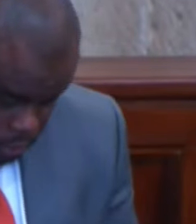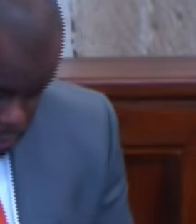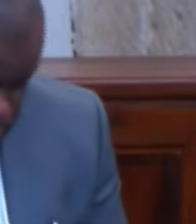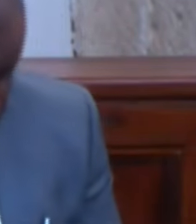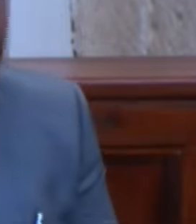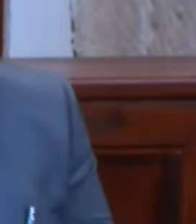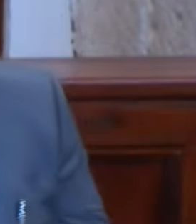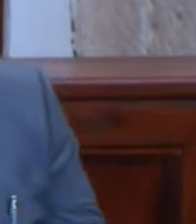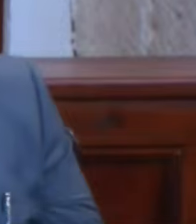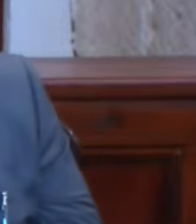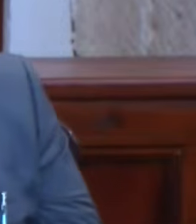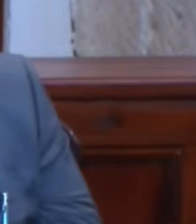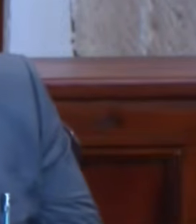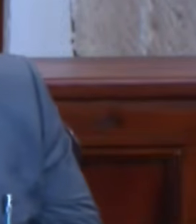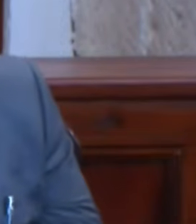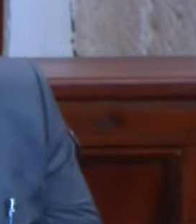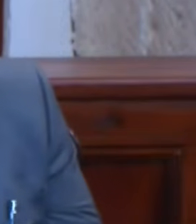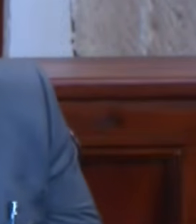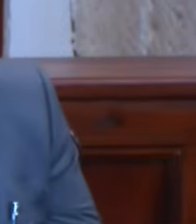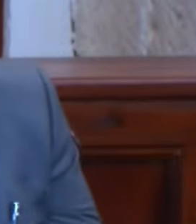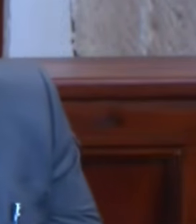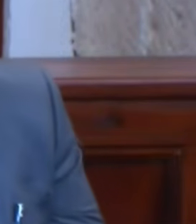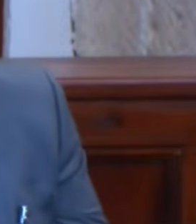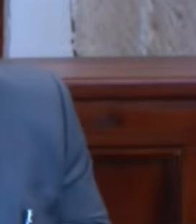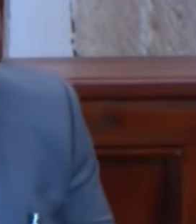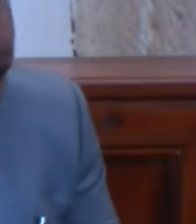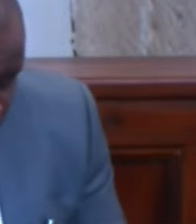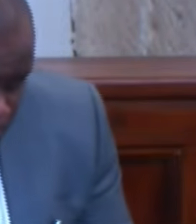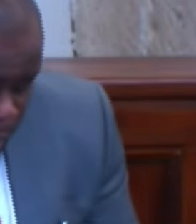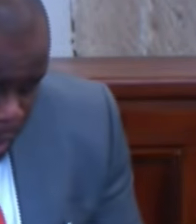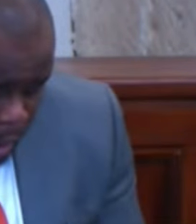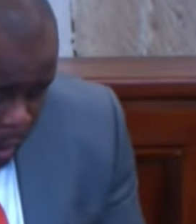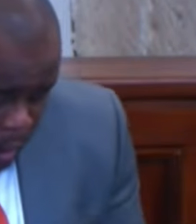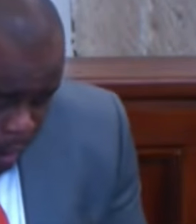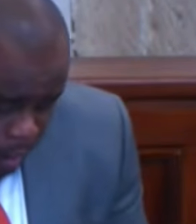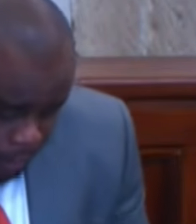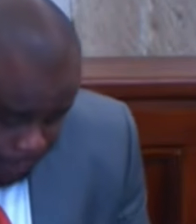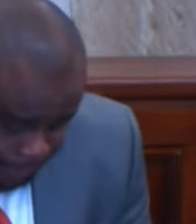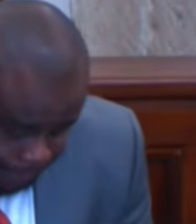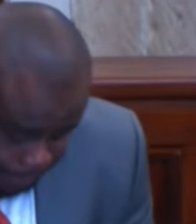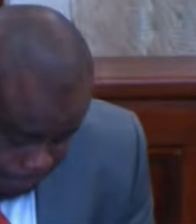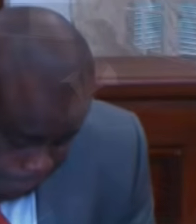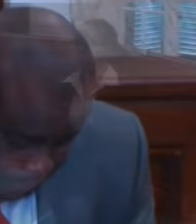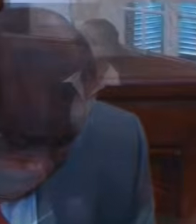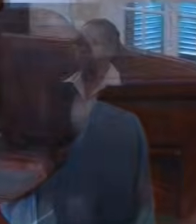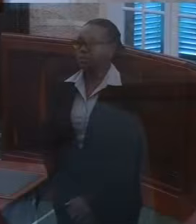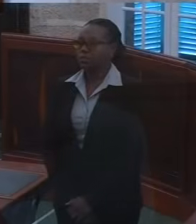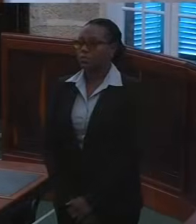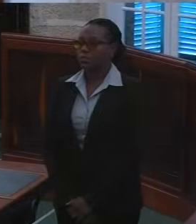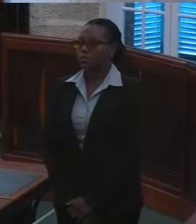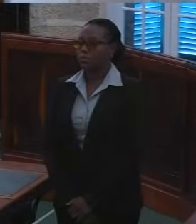with those older persons in the communities where they are able to impart